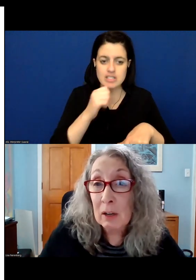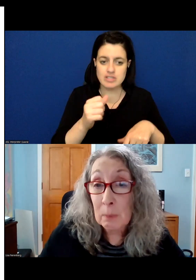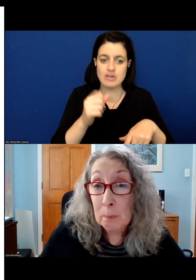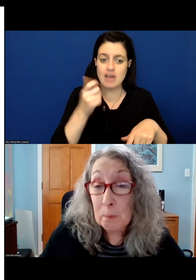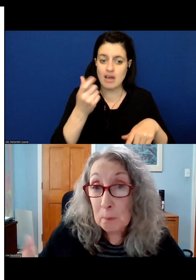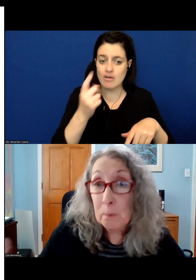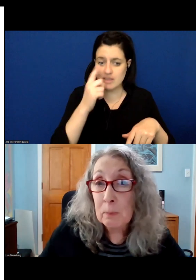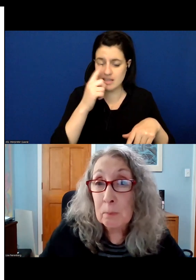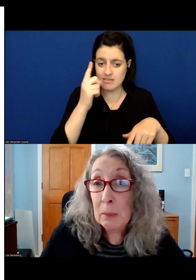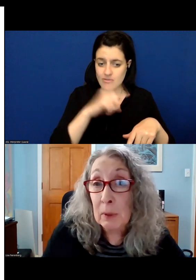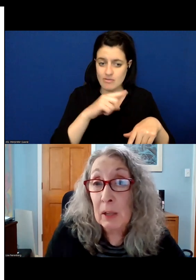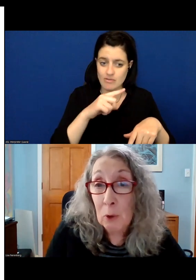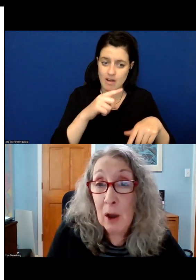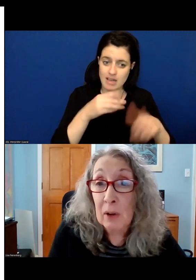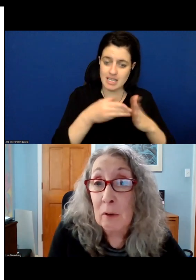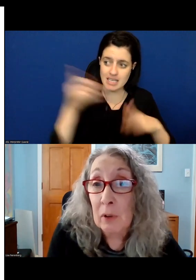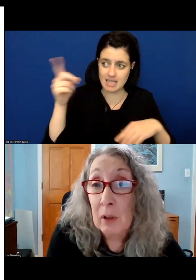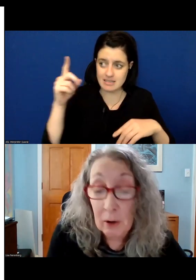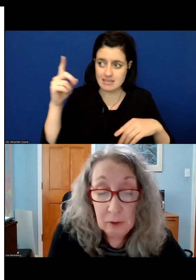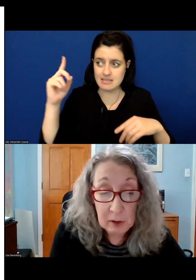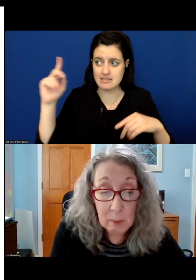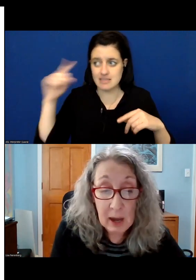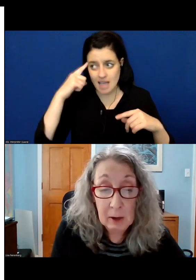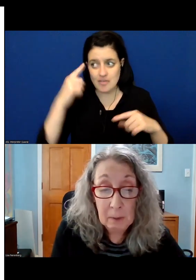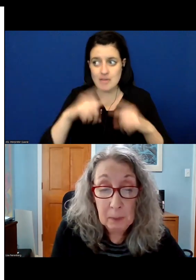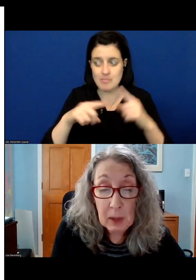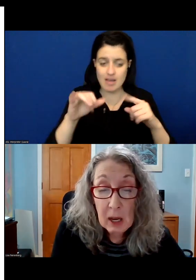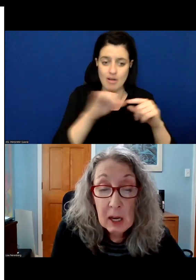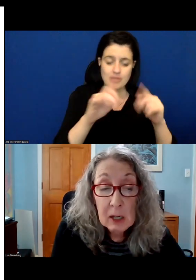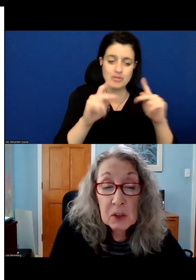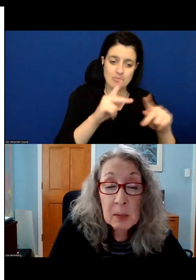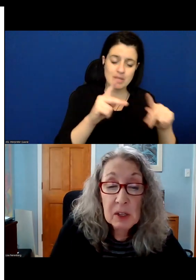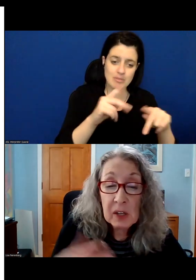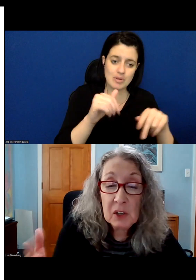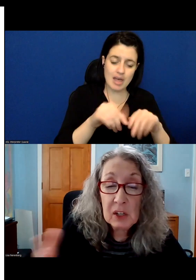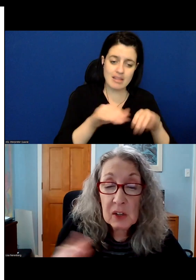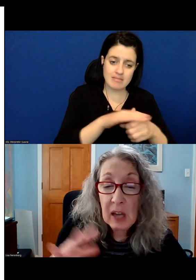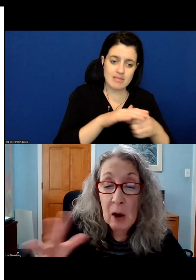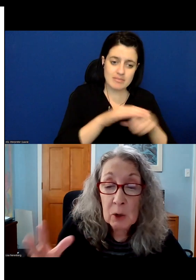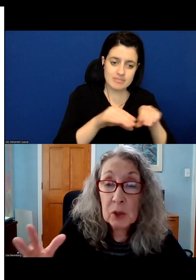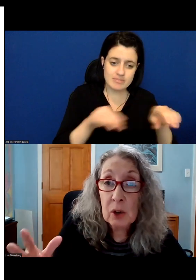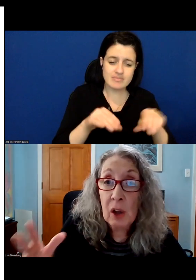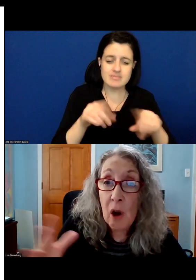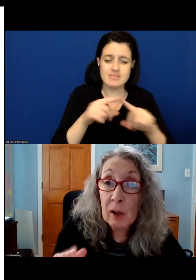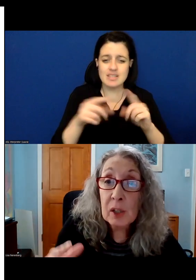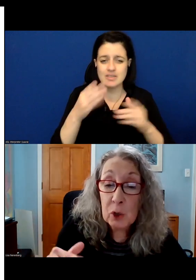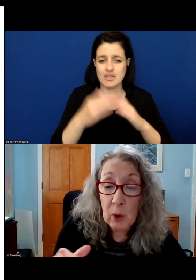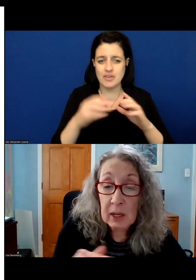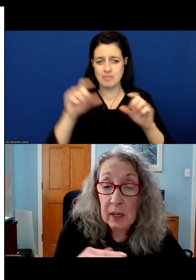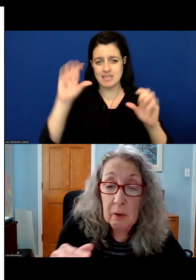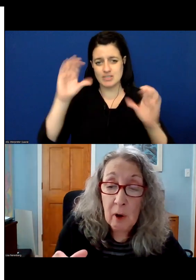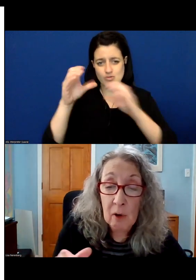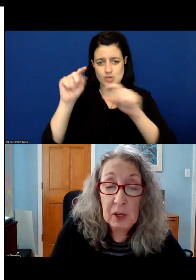government. People at the ground level are affected by it. So some of these entities in the outer circle are